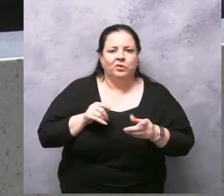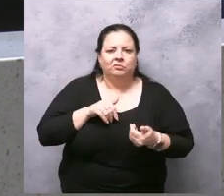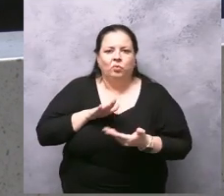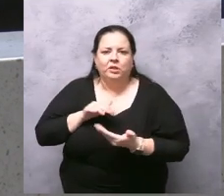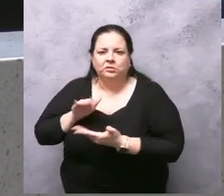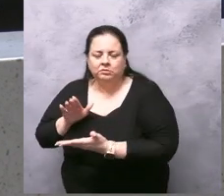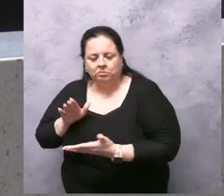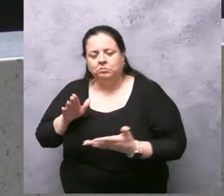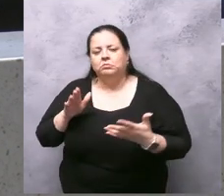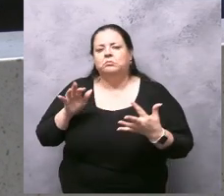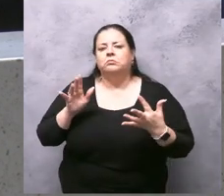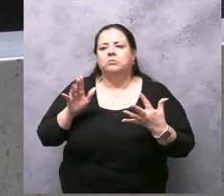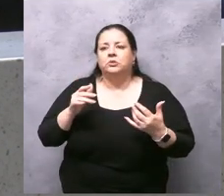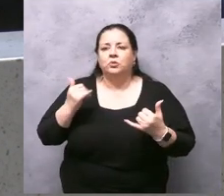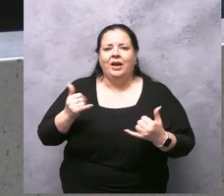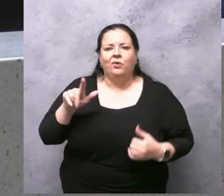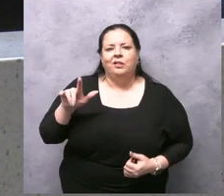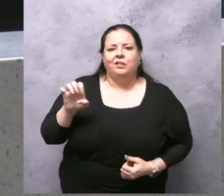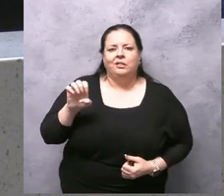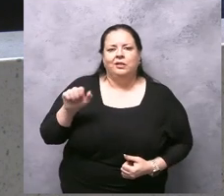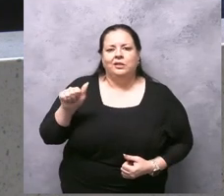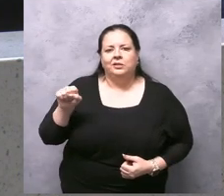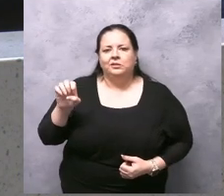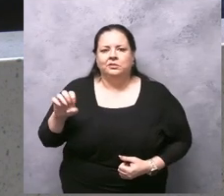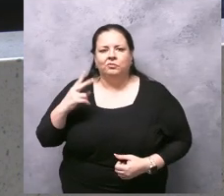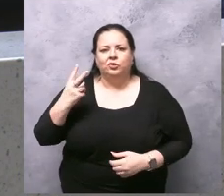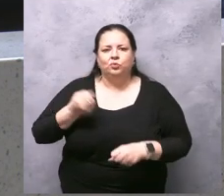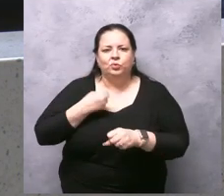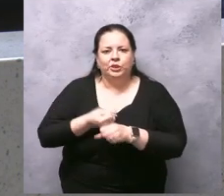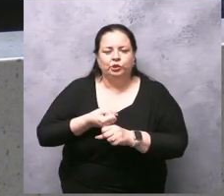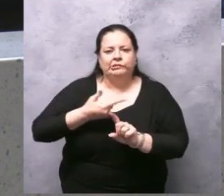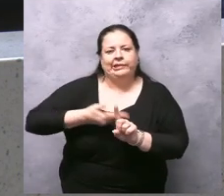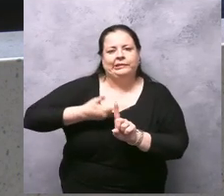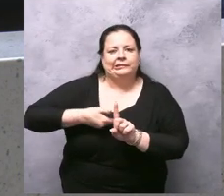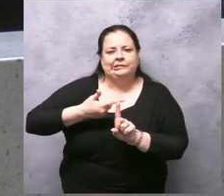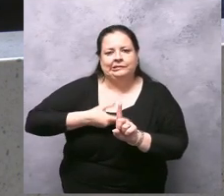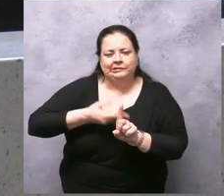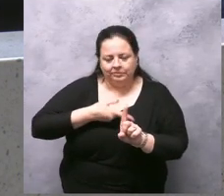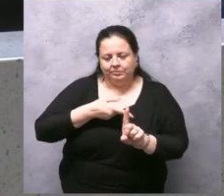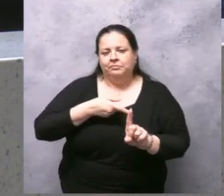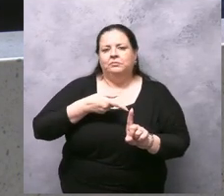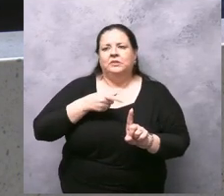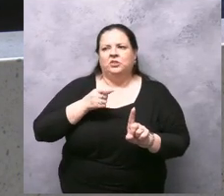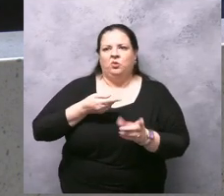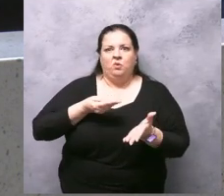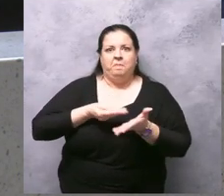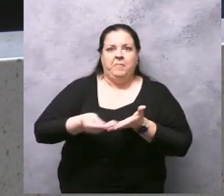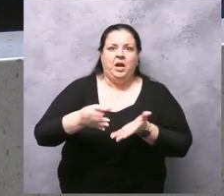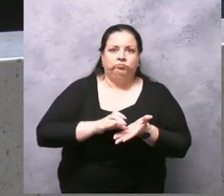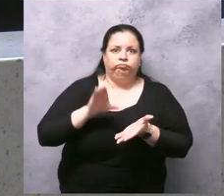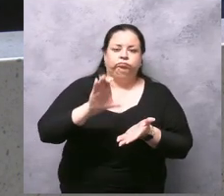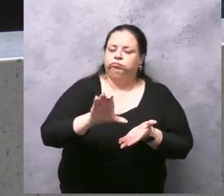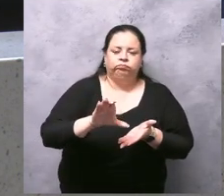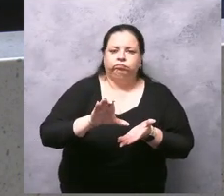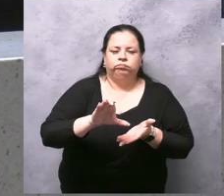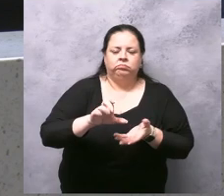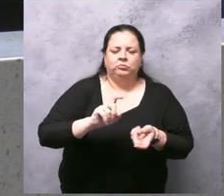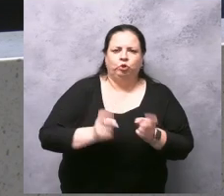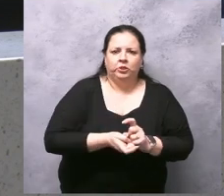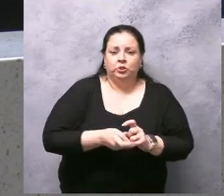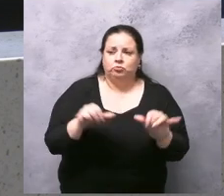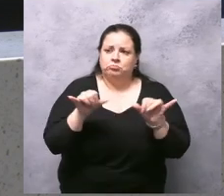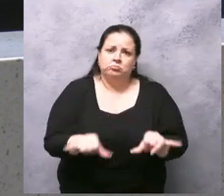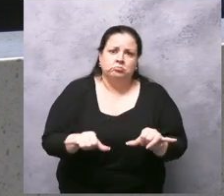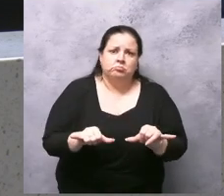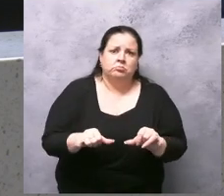now we're seeing leases that are two-year leases. And so the buying patterns are shifting. People are not staying